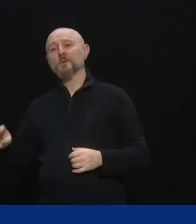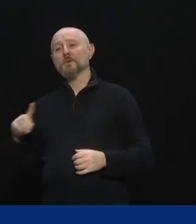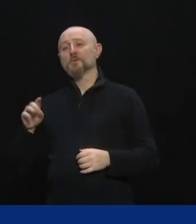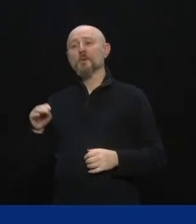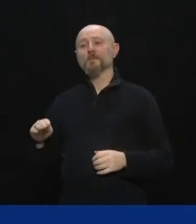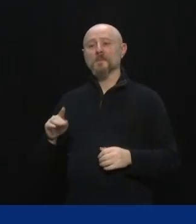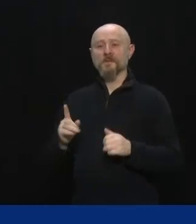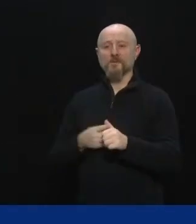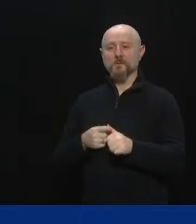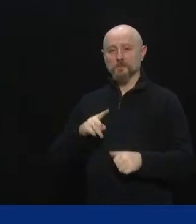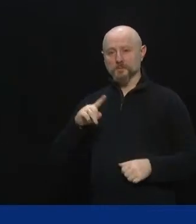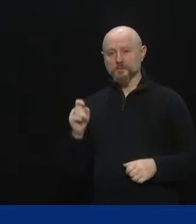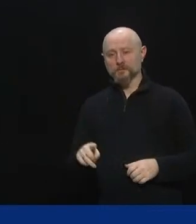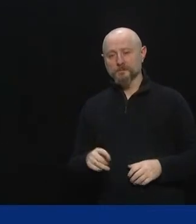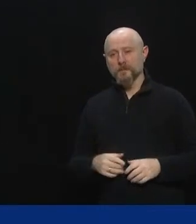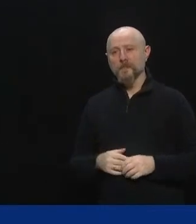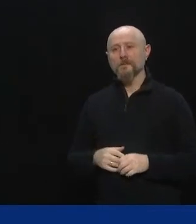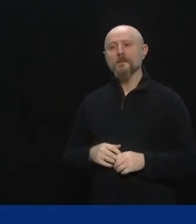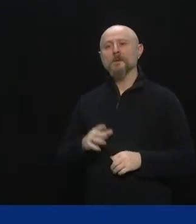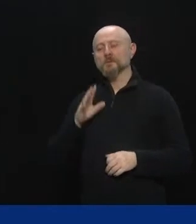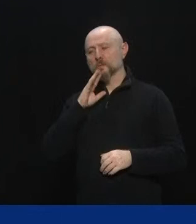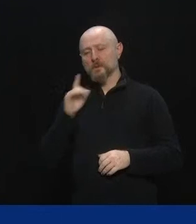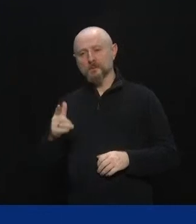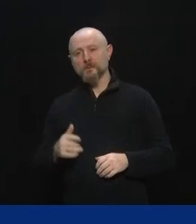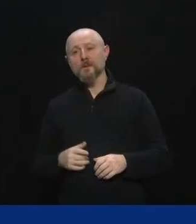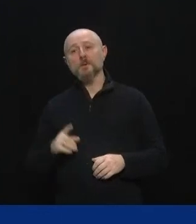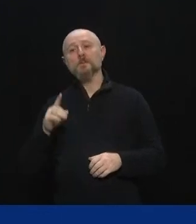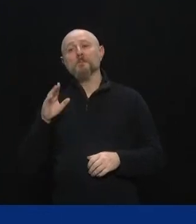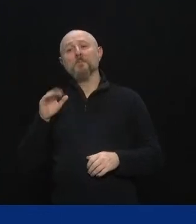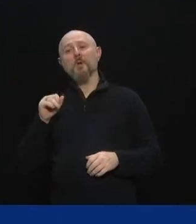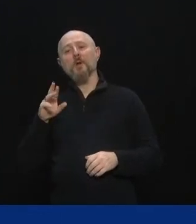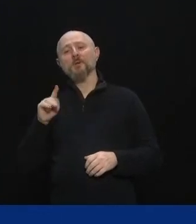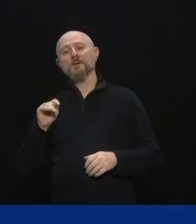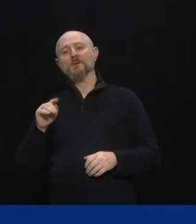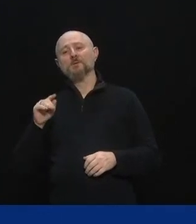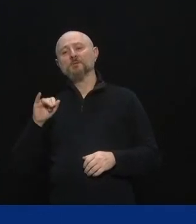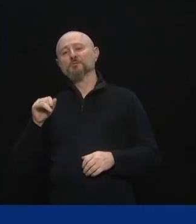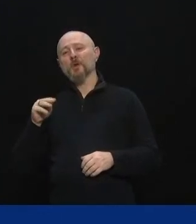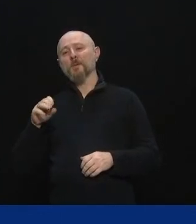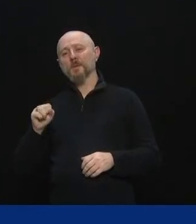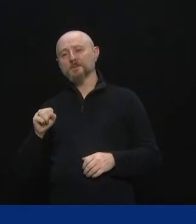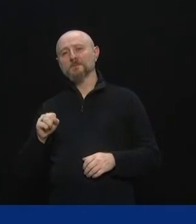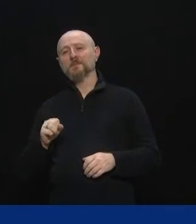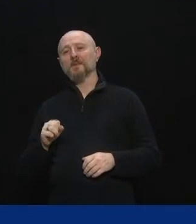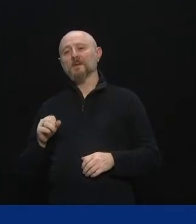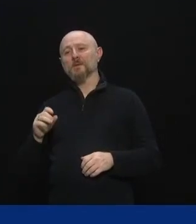at I'll get that 11:57 afterward. comes from Bart Jones of Newsday. Bart, your mic is open.